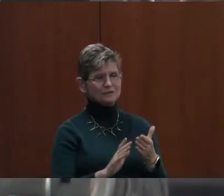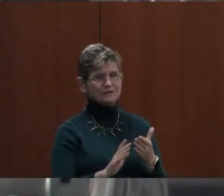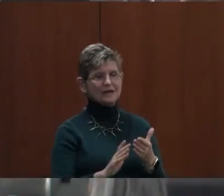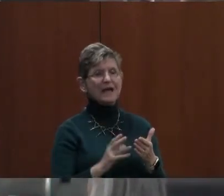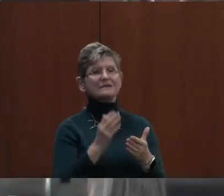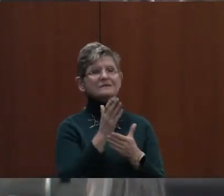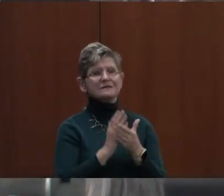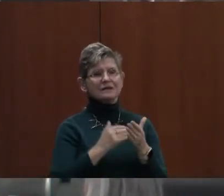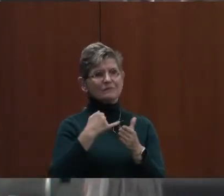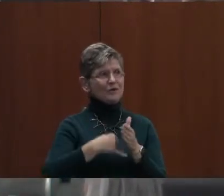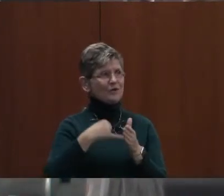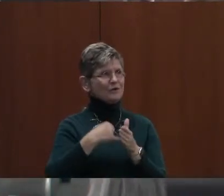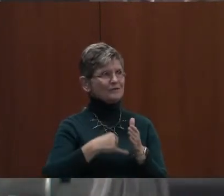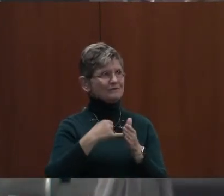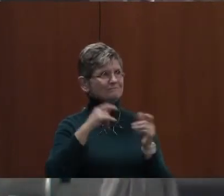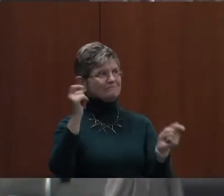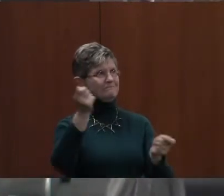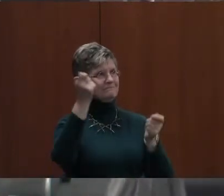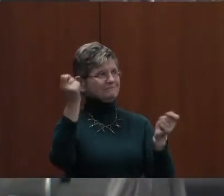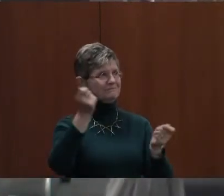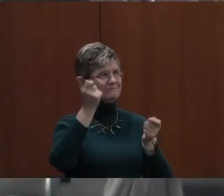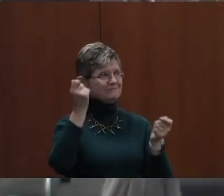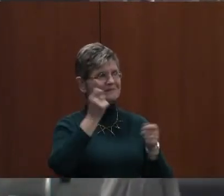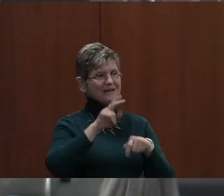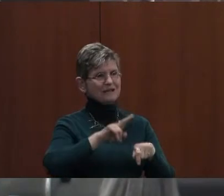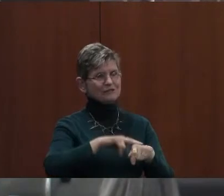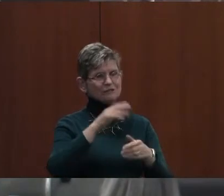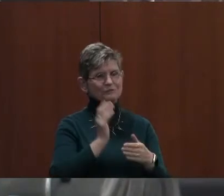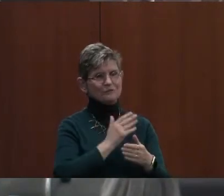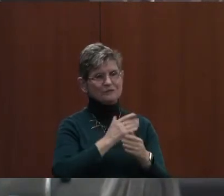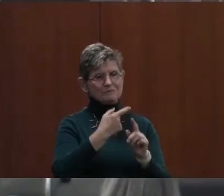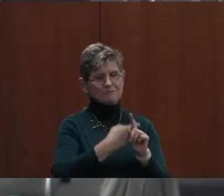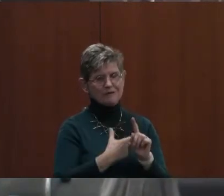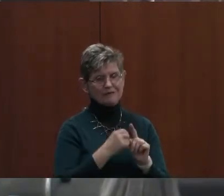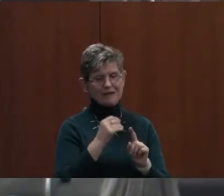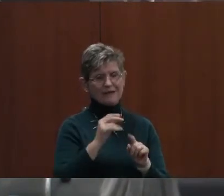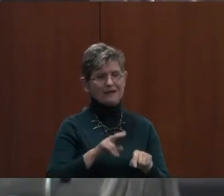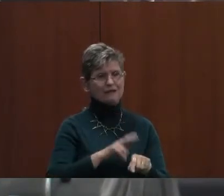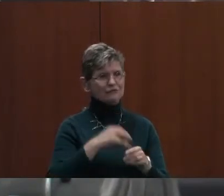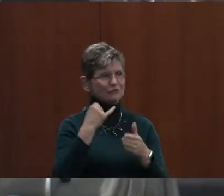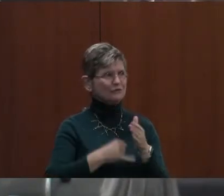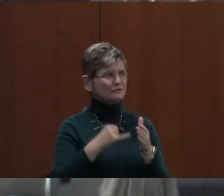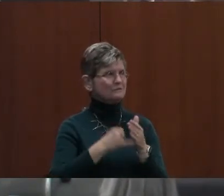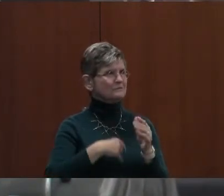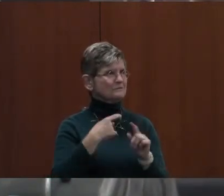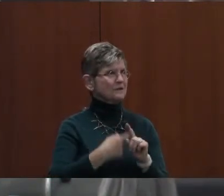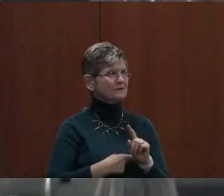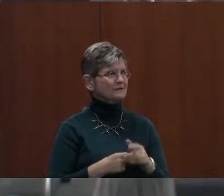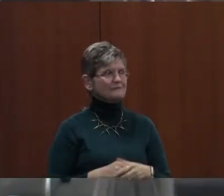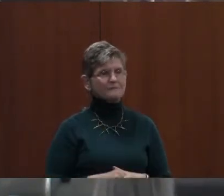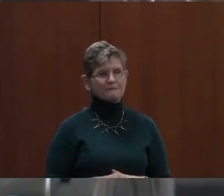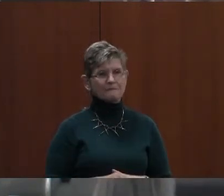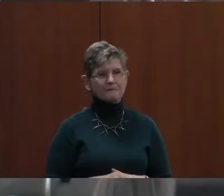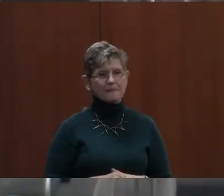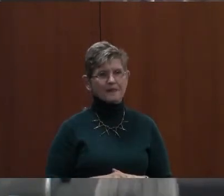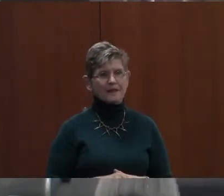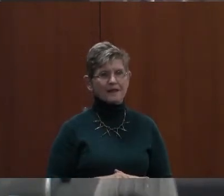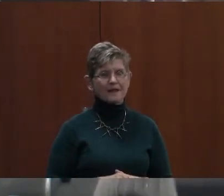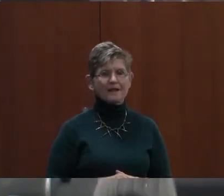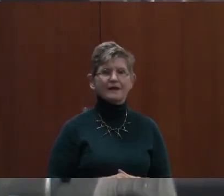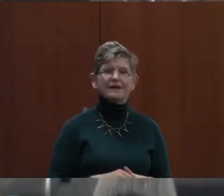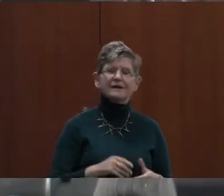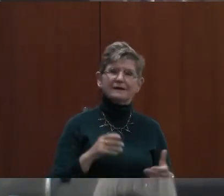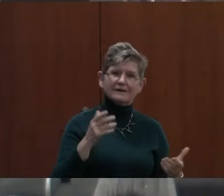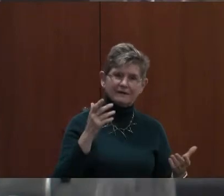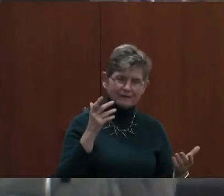artwork in celebration of National Music Month and National Youth Art Month. Thank you. Good evening, President Williams, Dr. Michael,